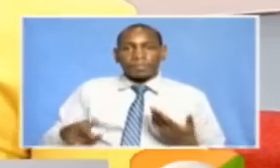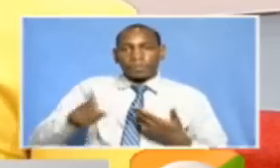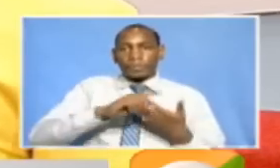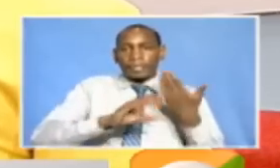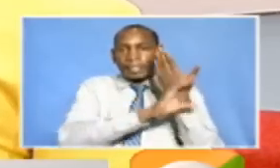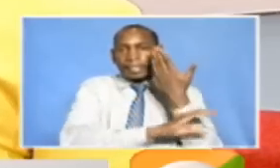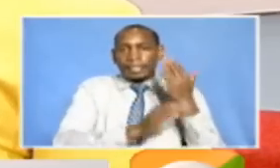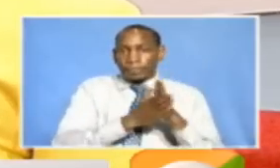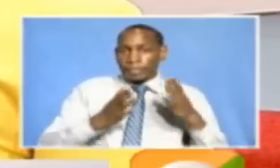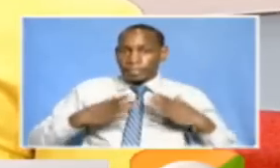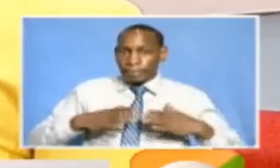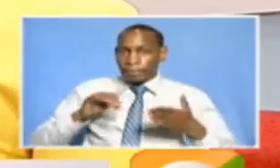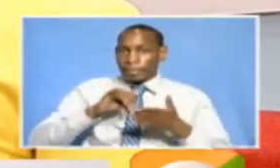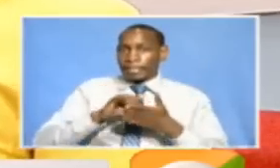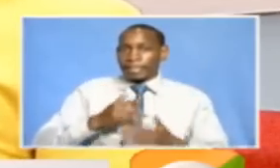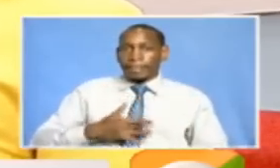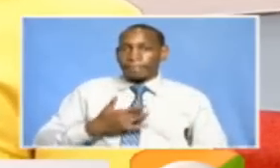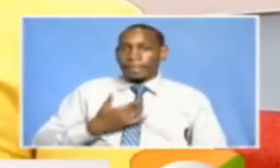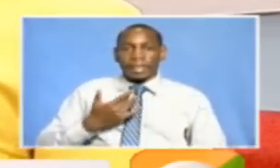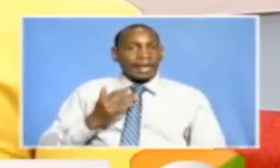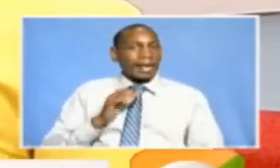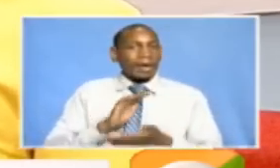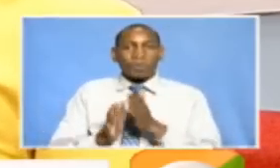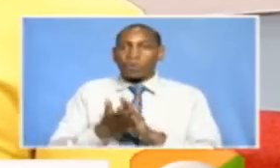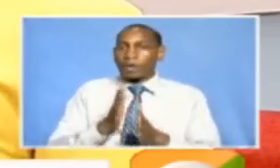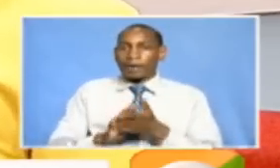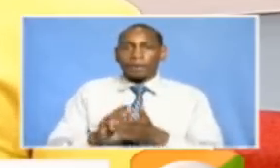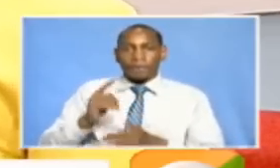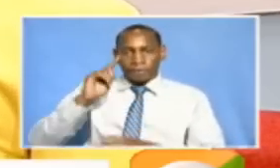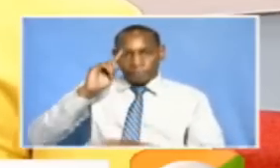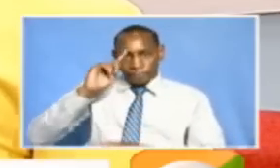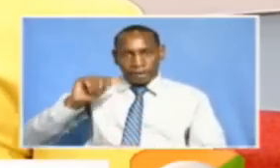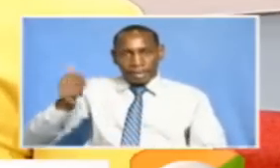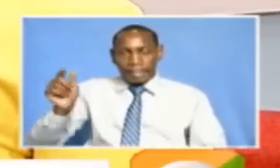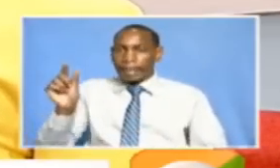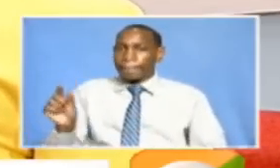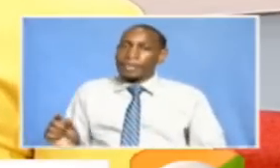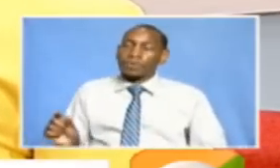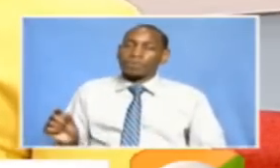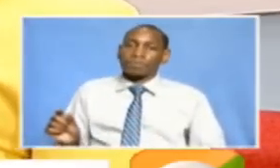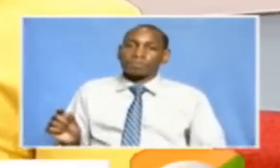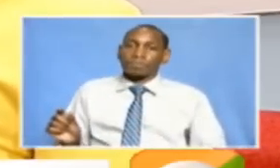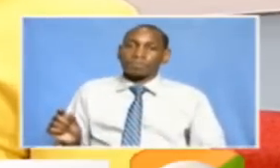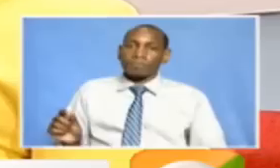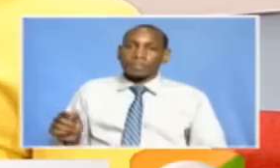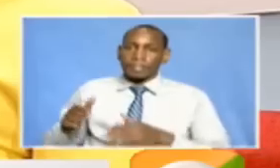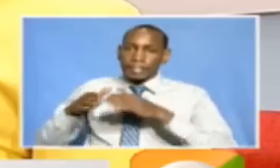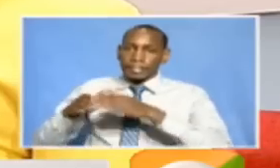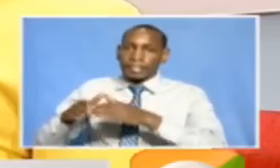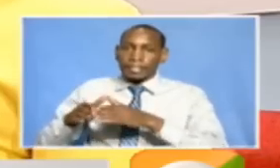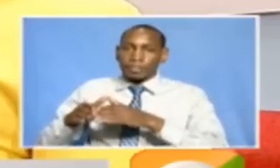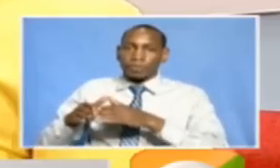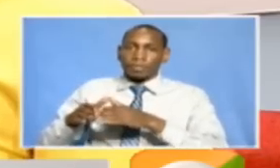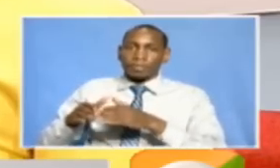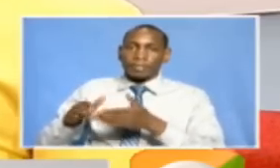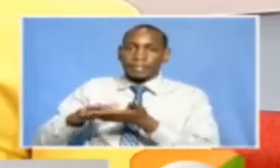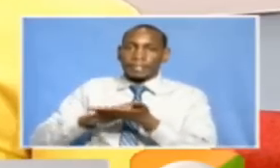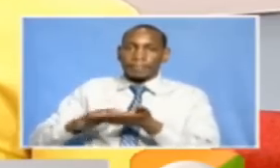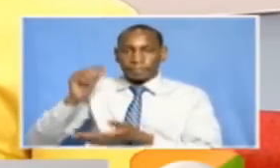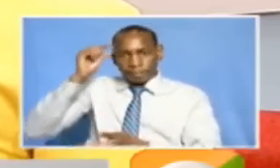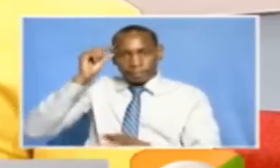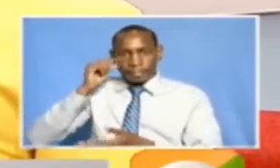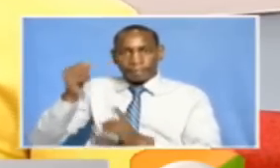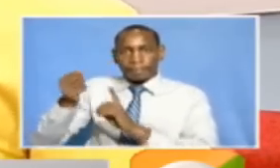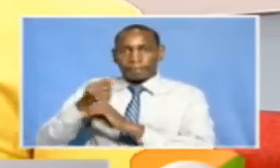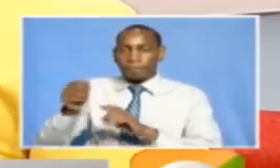as a people that you feel absolutely nothing for another human being? sexual and gender-based violence is the most widespread and